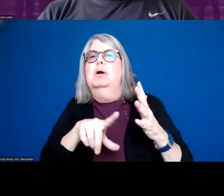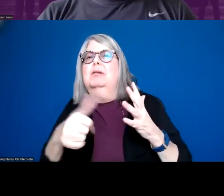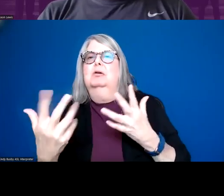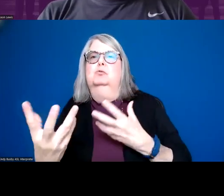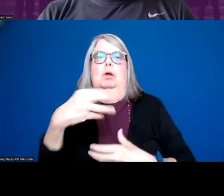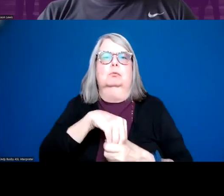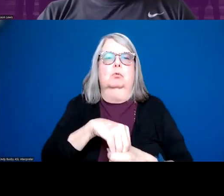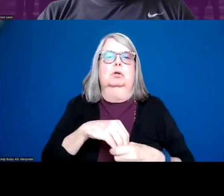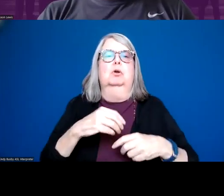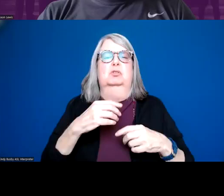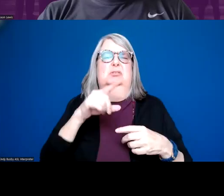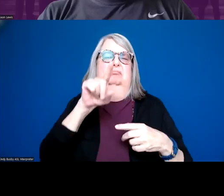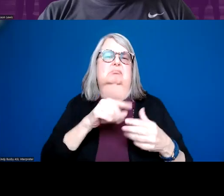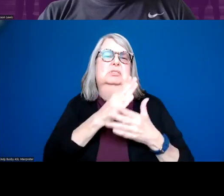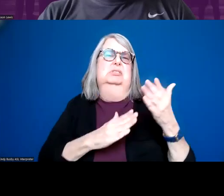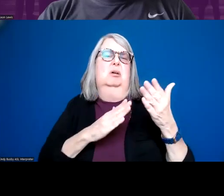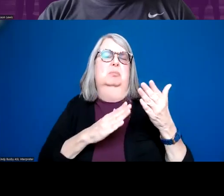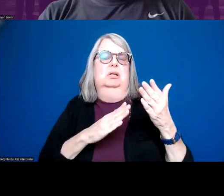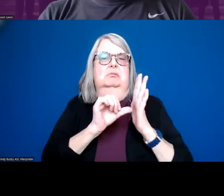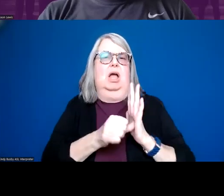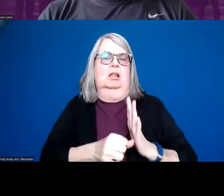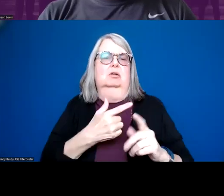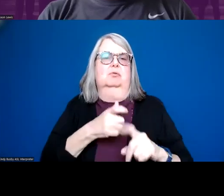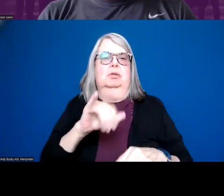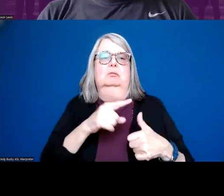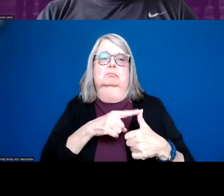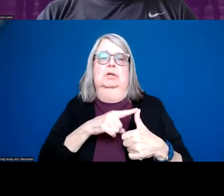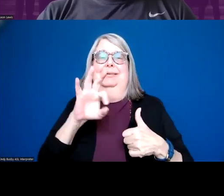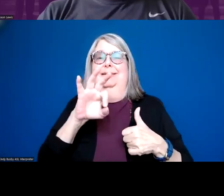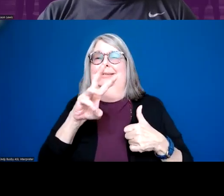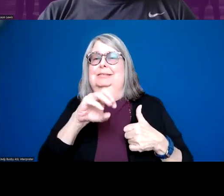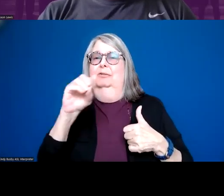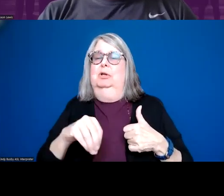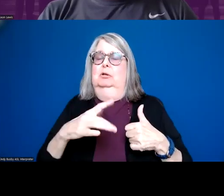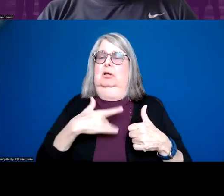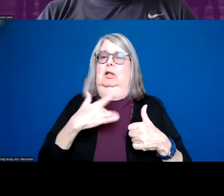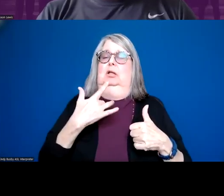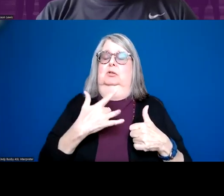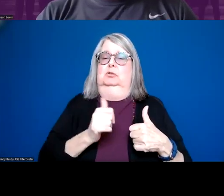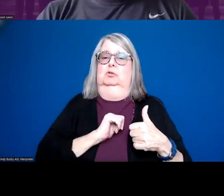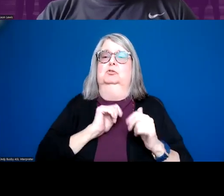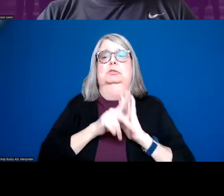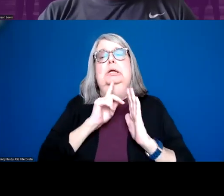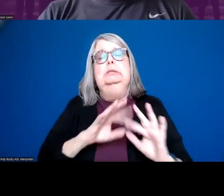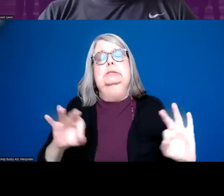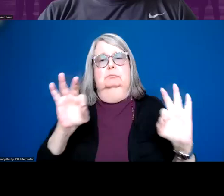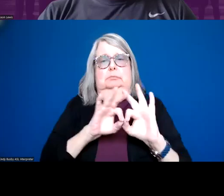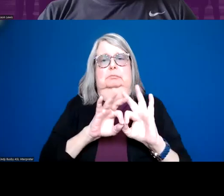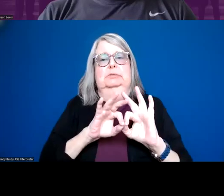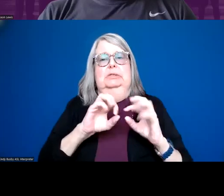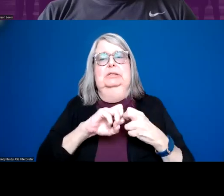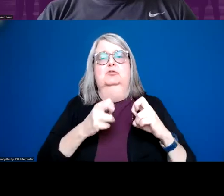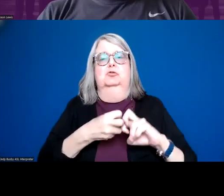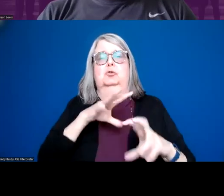it. And so here's just some of the few highlights from that. Number one, 96% felt that suicide is a significant issue within the Black